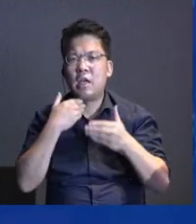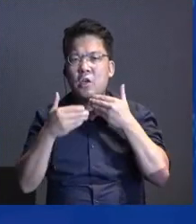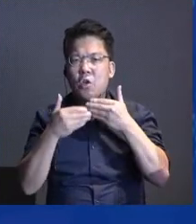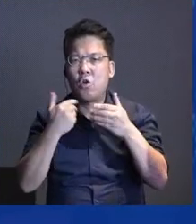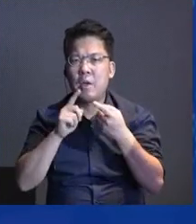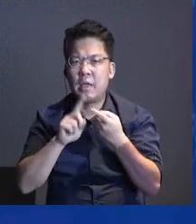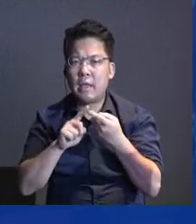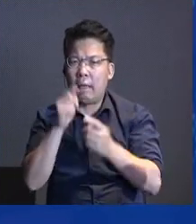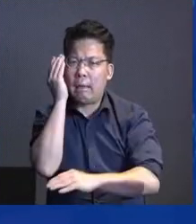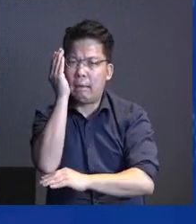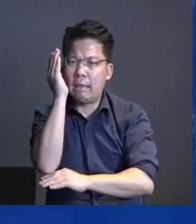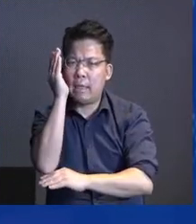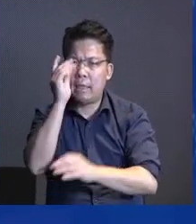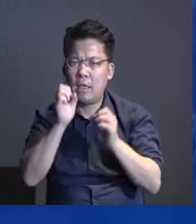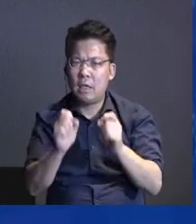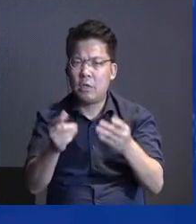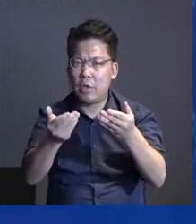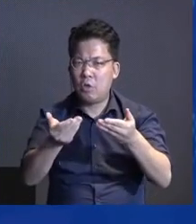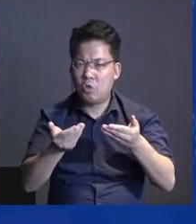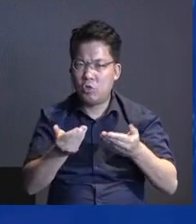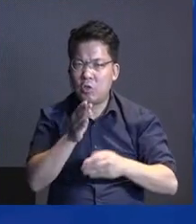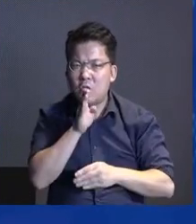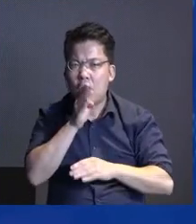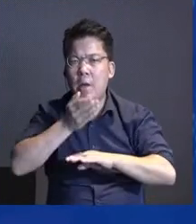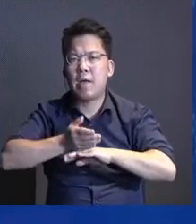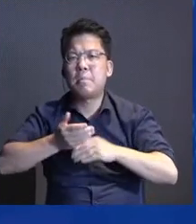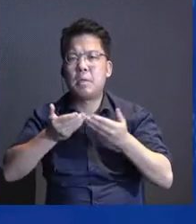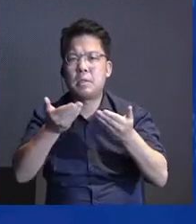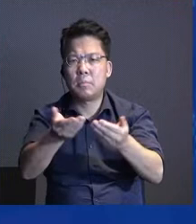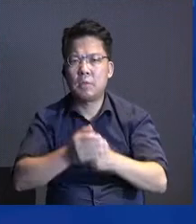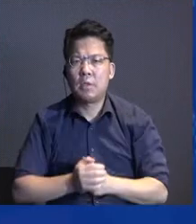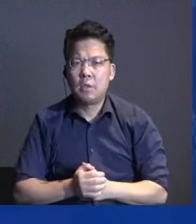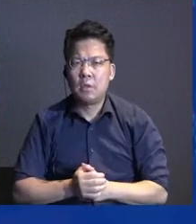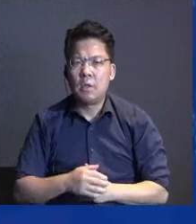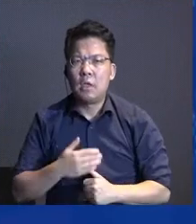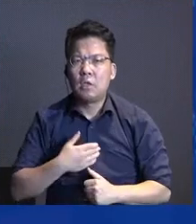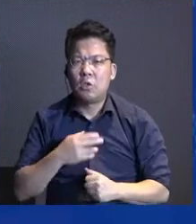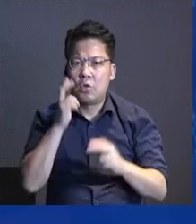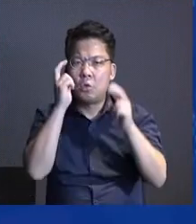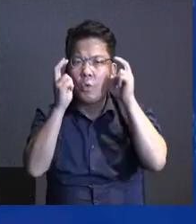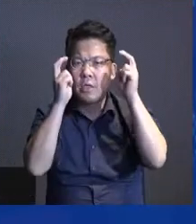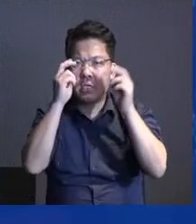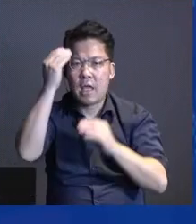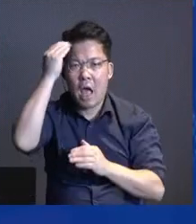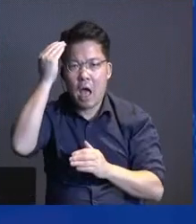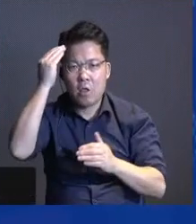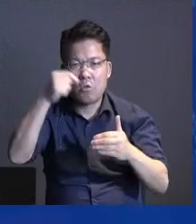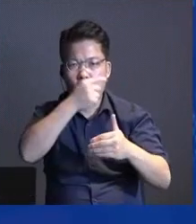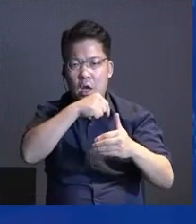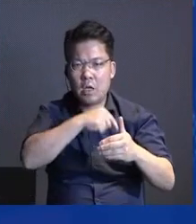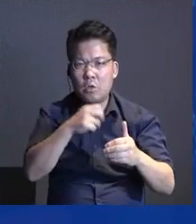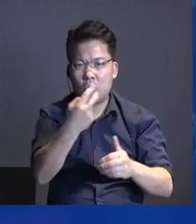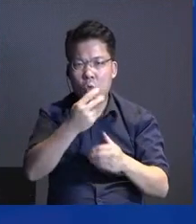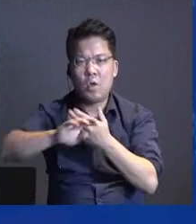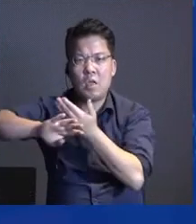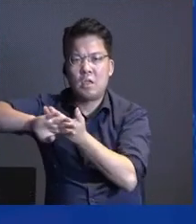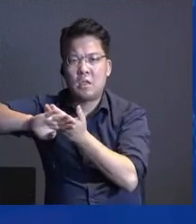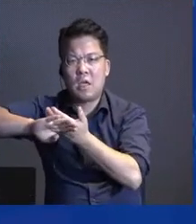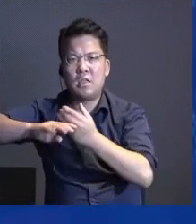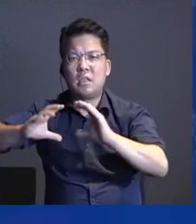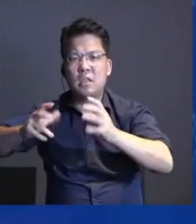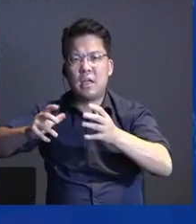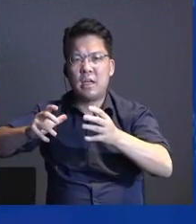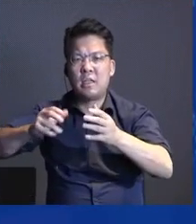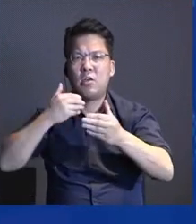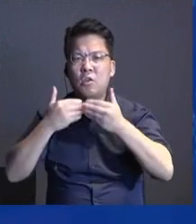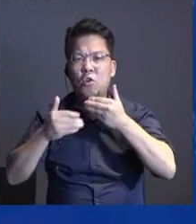present our experience in Korea and other countries. My name is Cho Hyunse. I work for